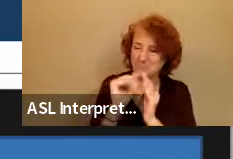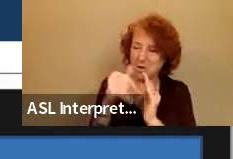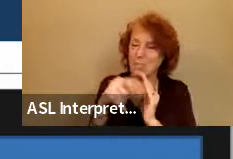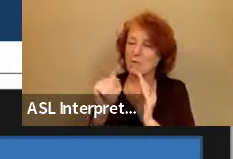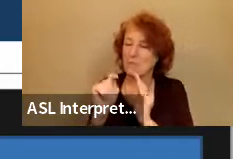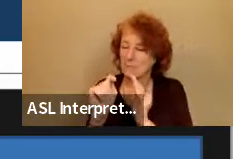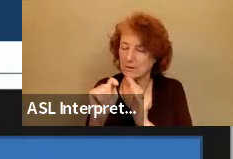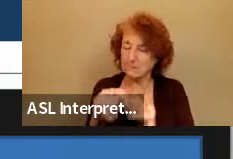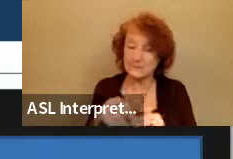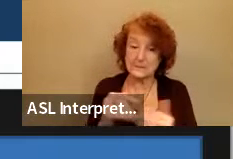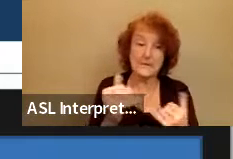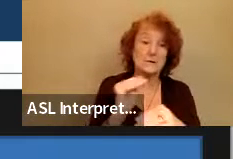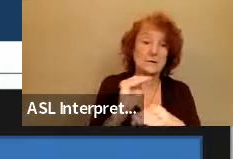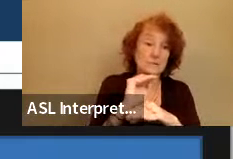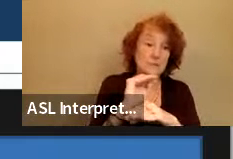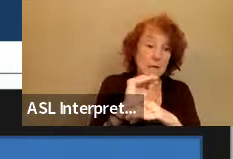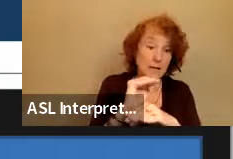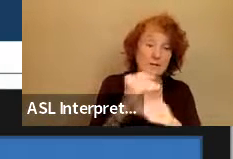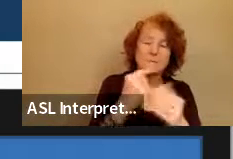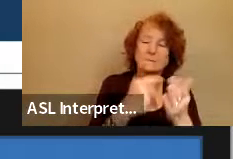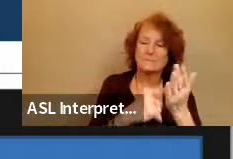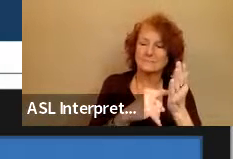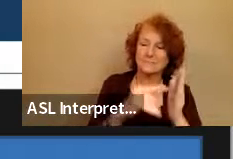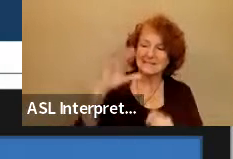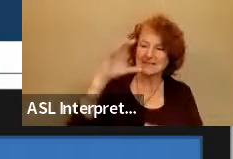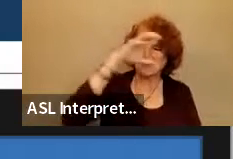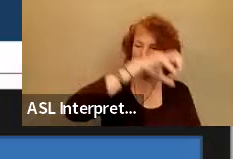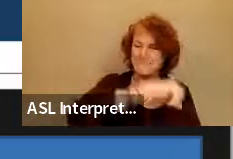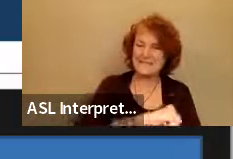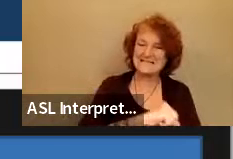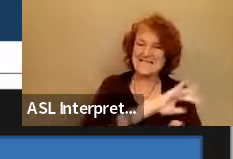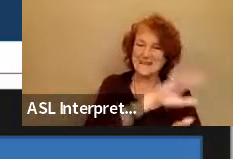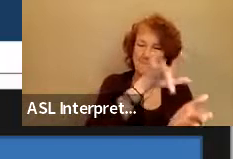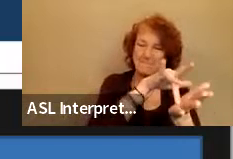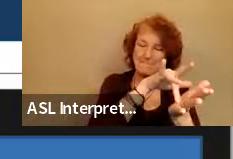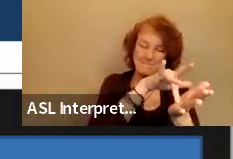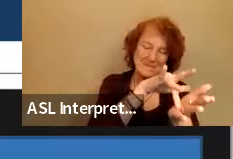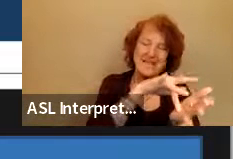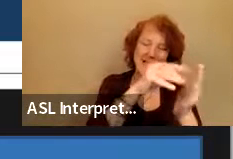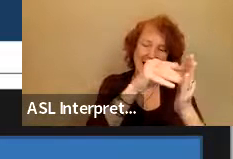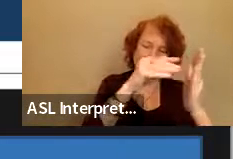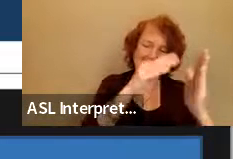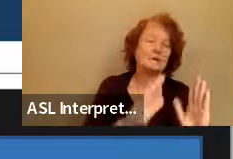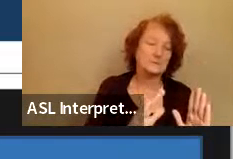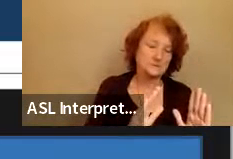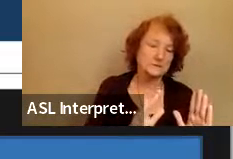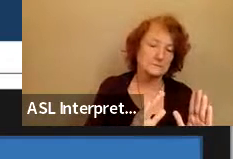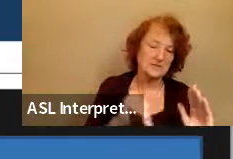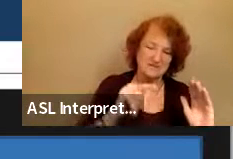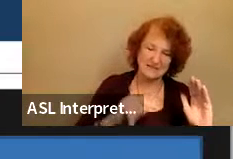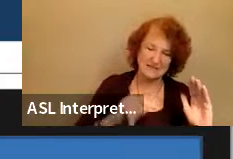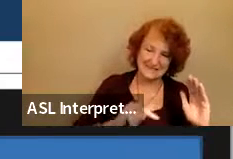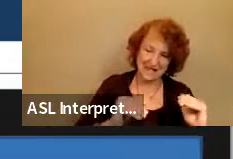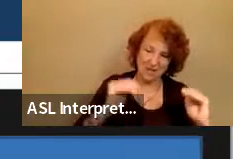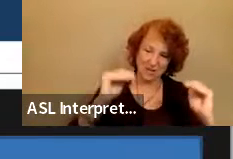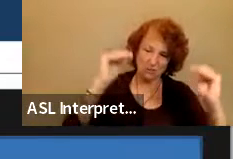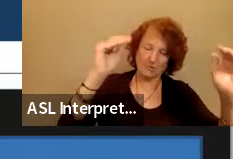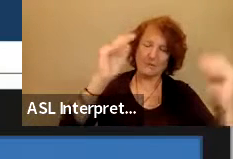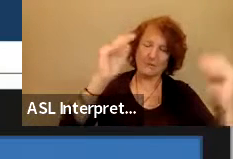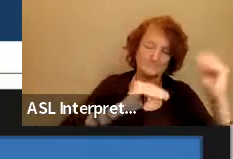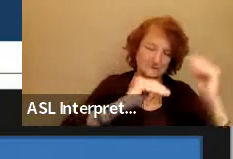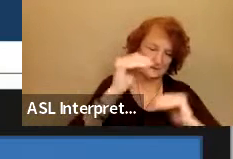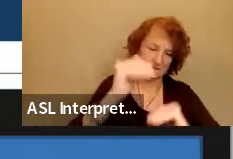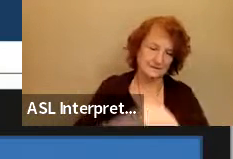missing middle housing, which is about low-rise buildings. Then in April, we'll come back together again to talk about the proposal as a whole.